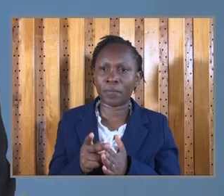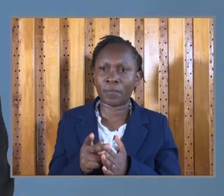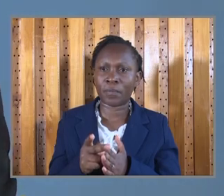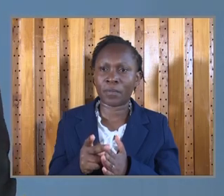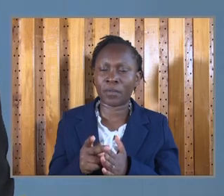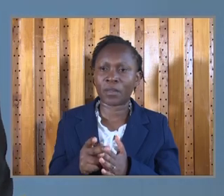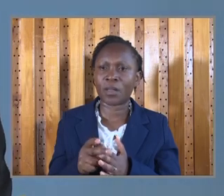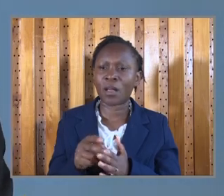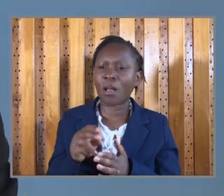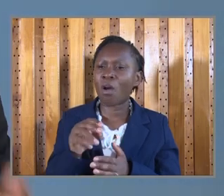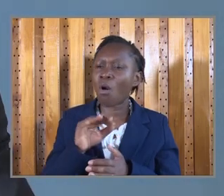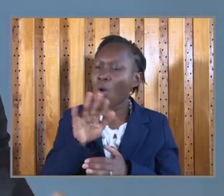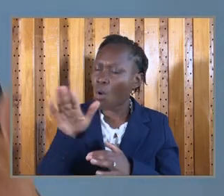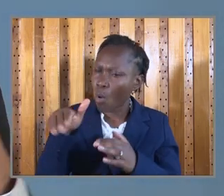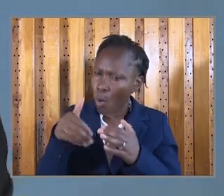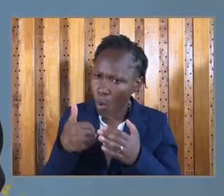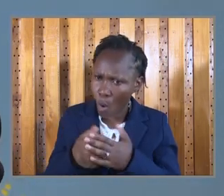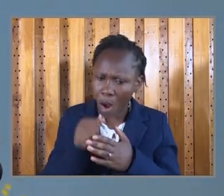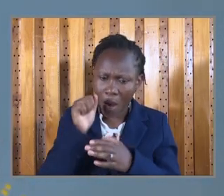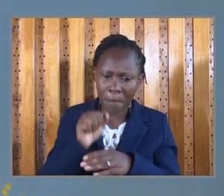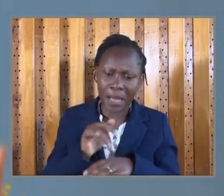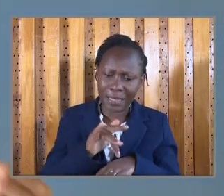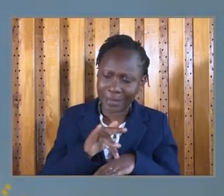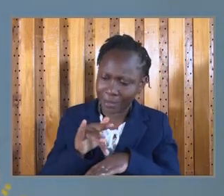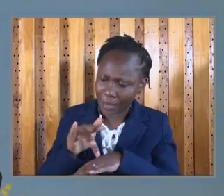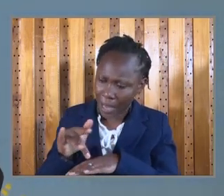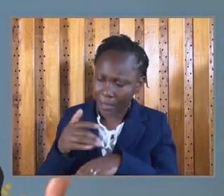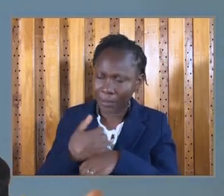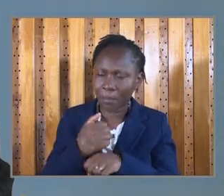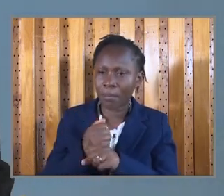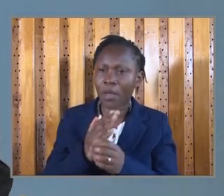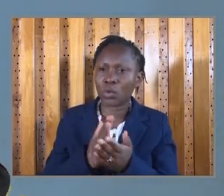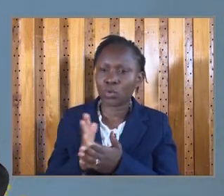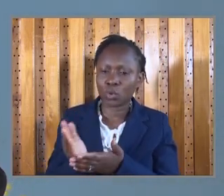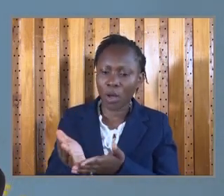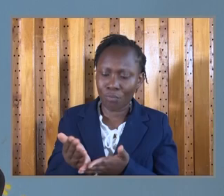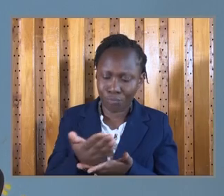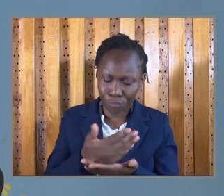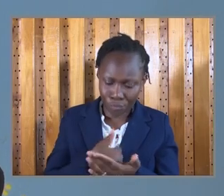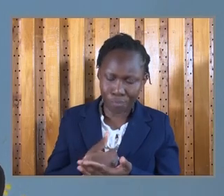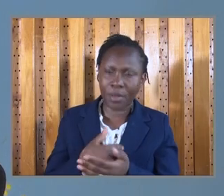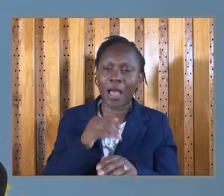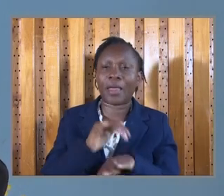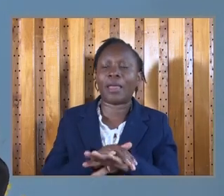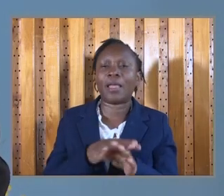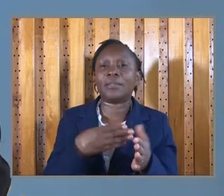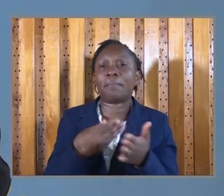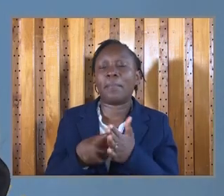No stone should be left untouched to make sure we do get the money that is needed to tackle this global challenge.